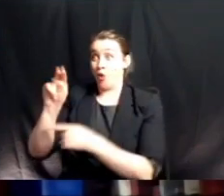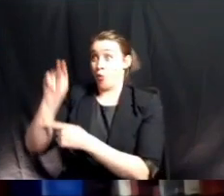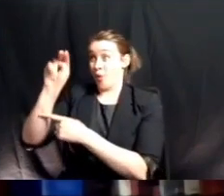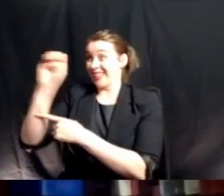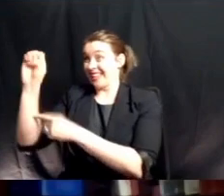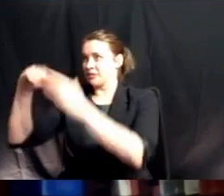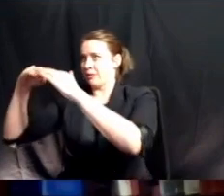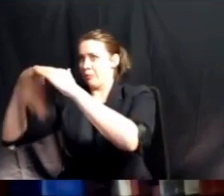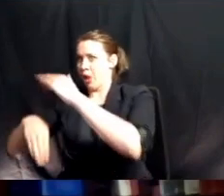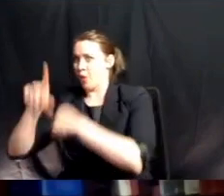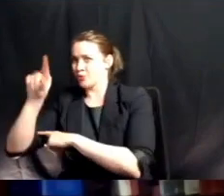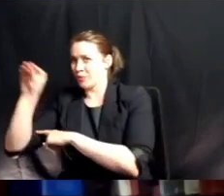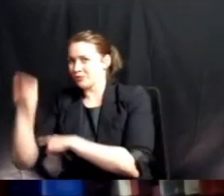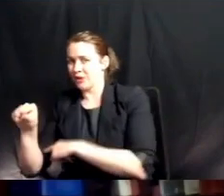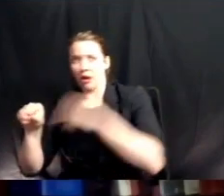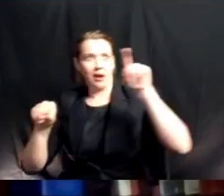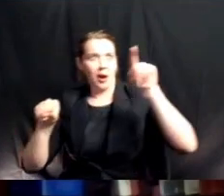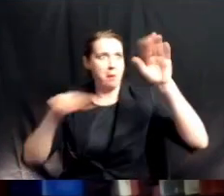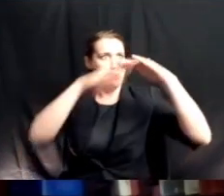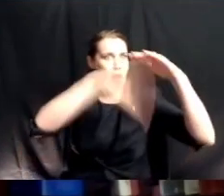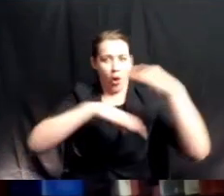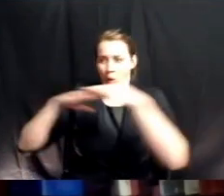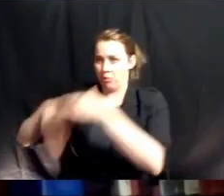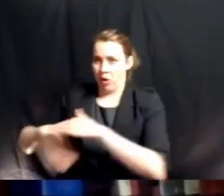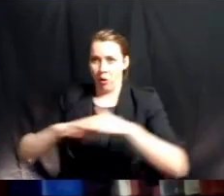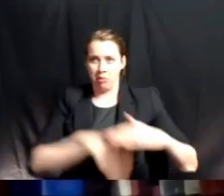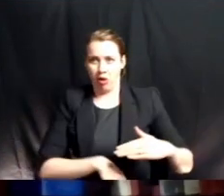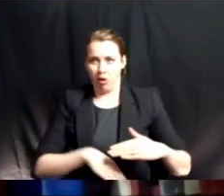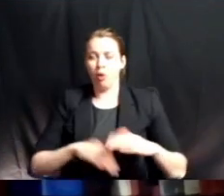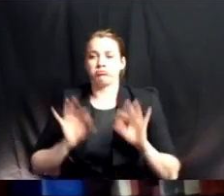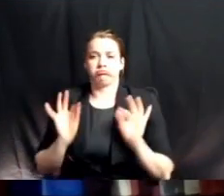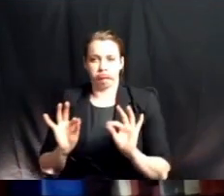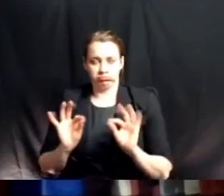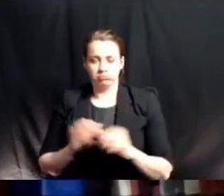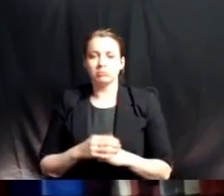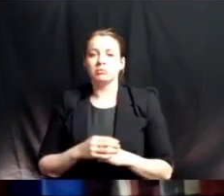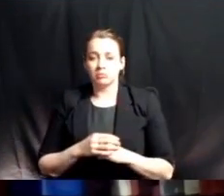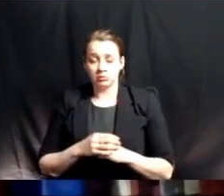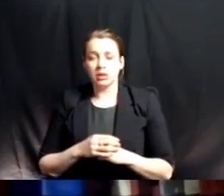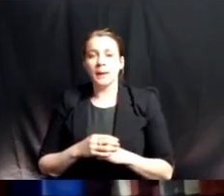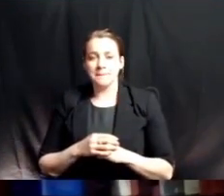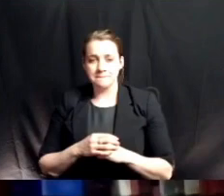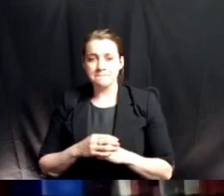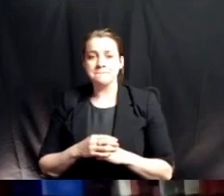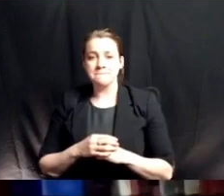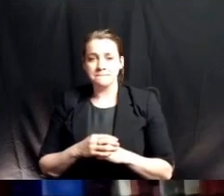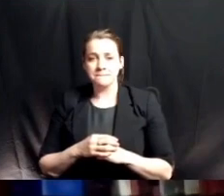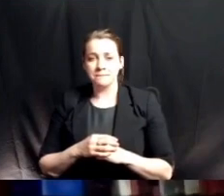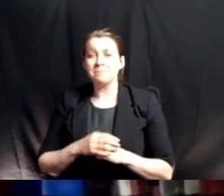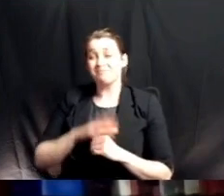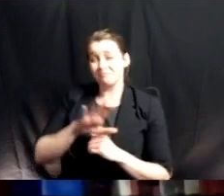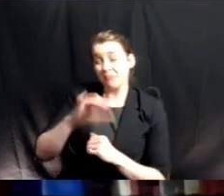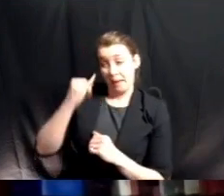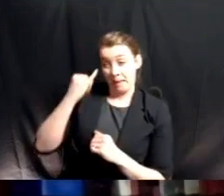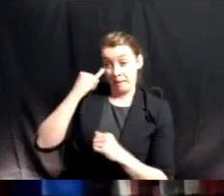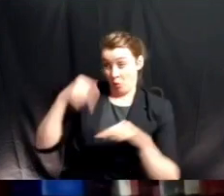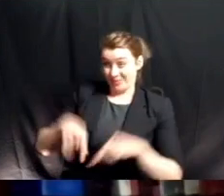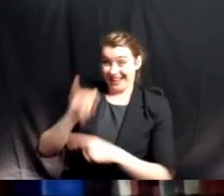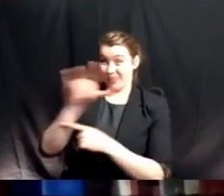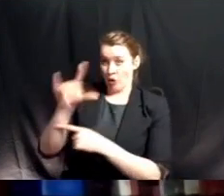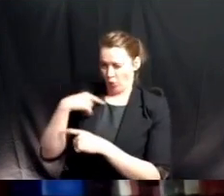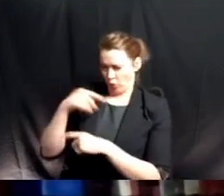rolling 14-day basis. And I think overall, if you look at the trend for the state and the trend for that